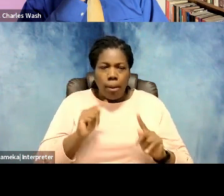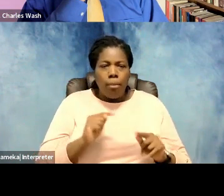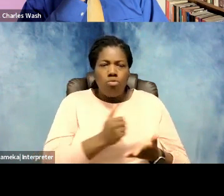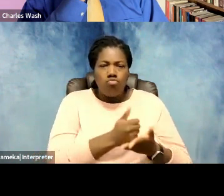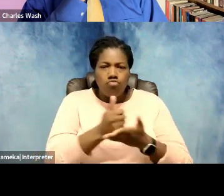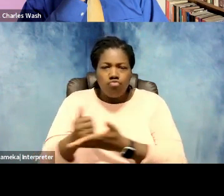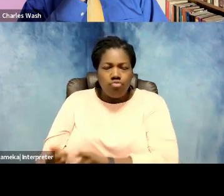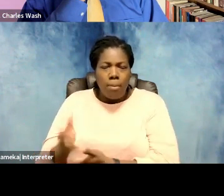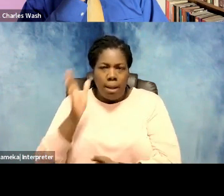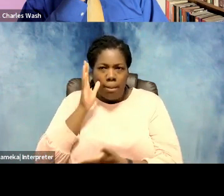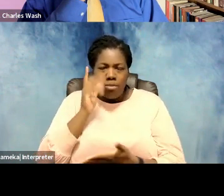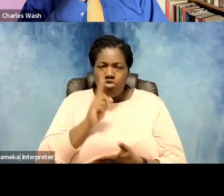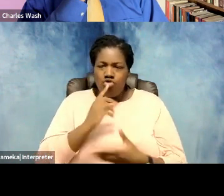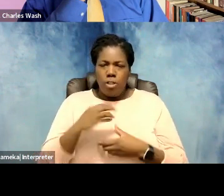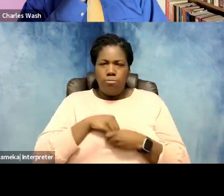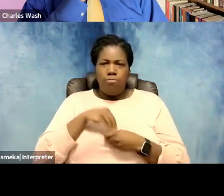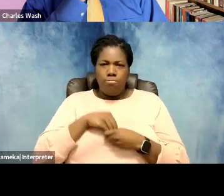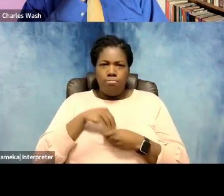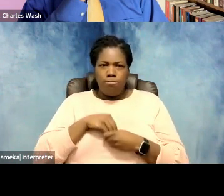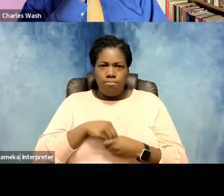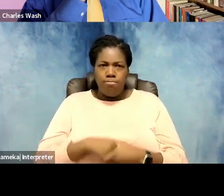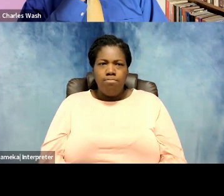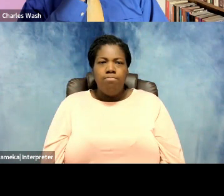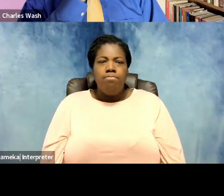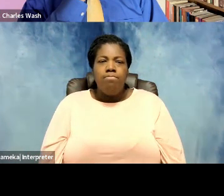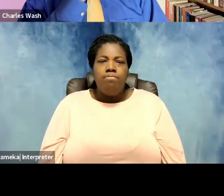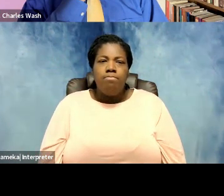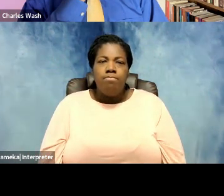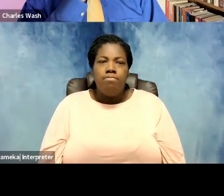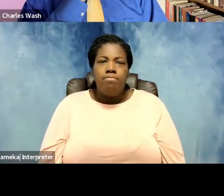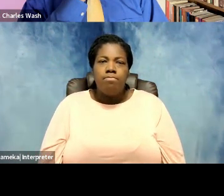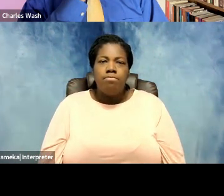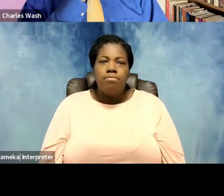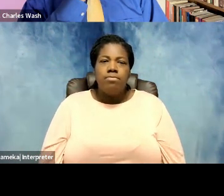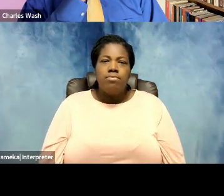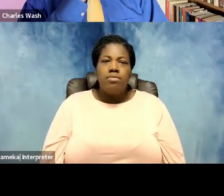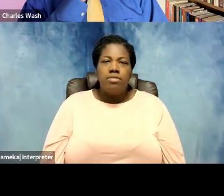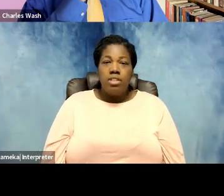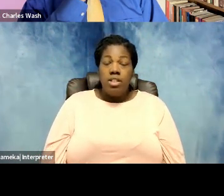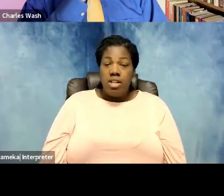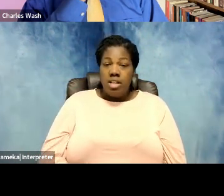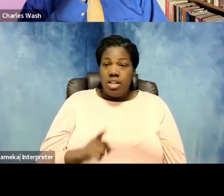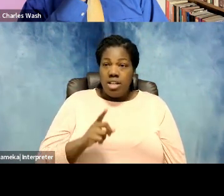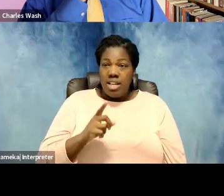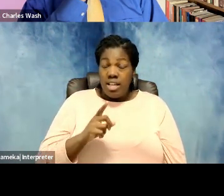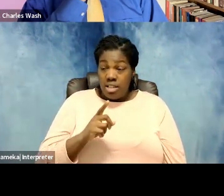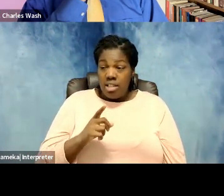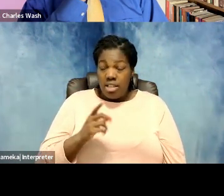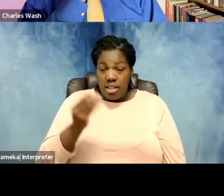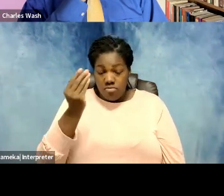of my mom and dad and how they raised us, right? And they raised us with this idea of never give up,